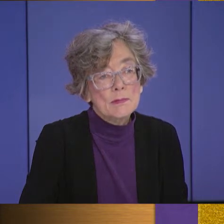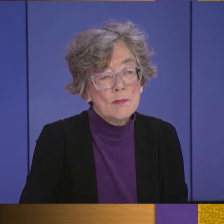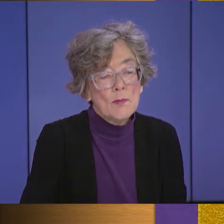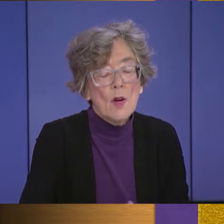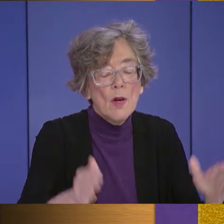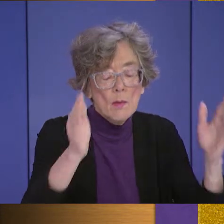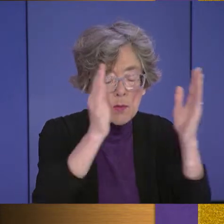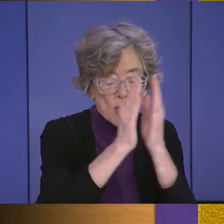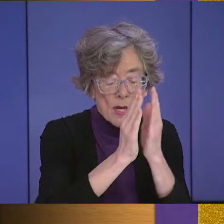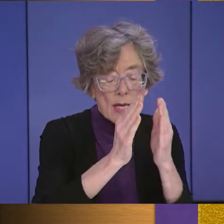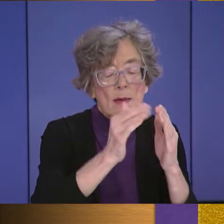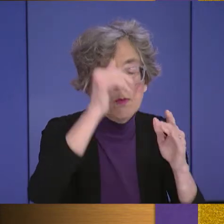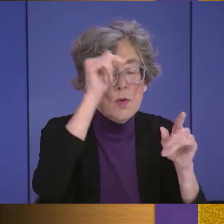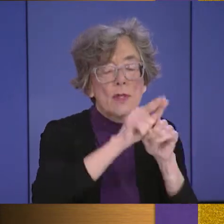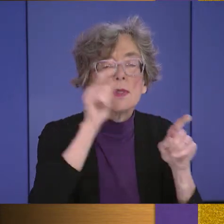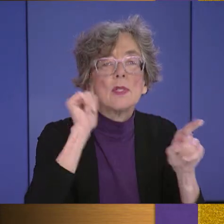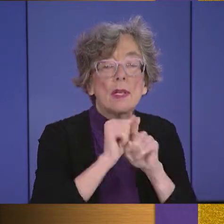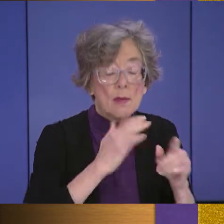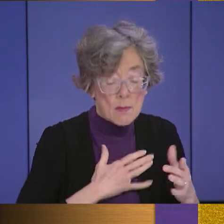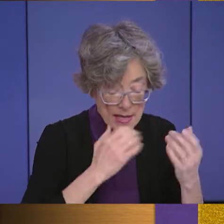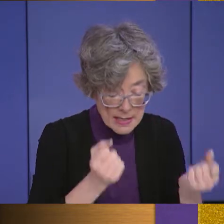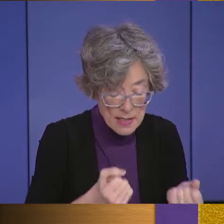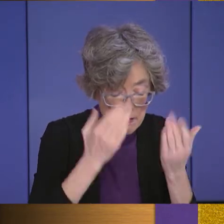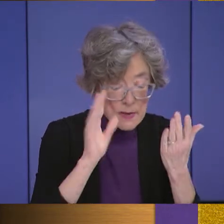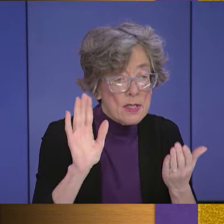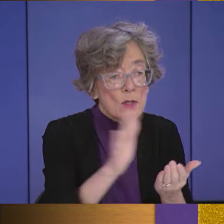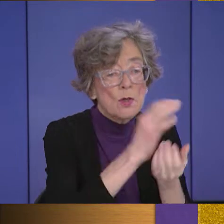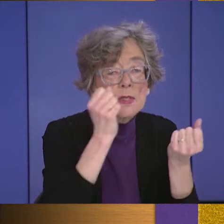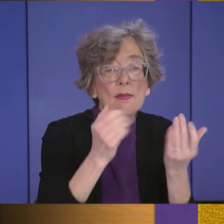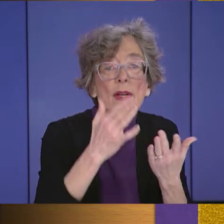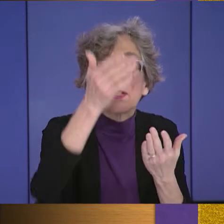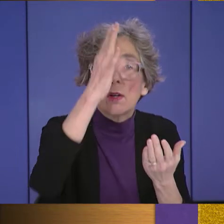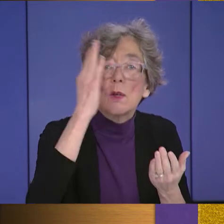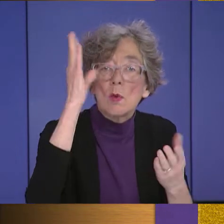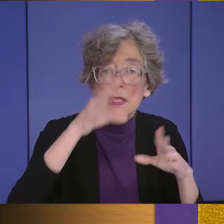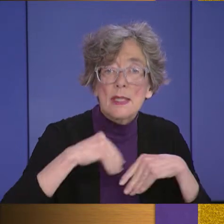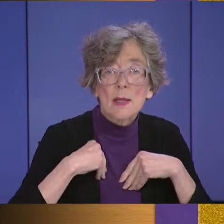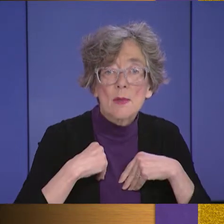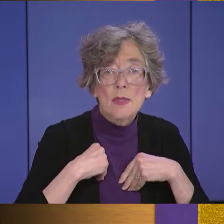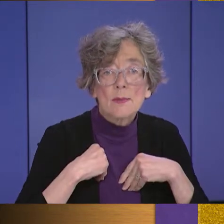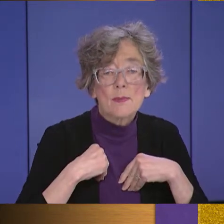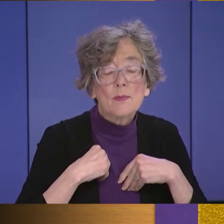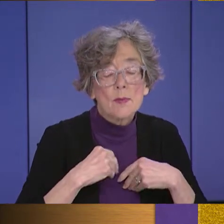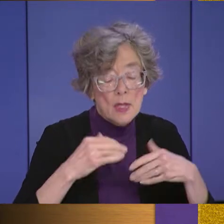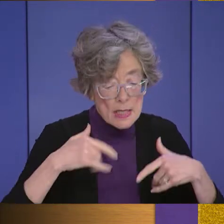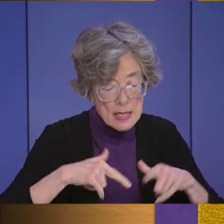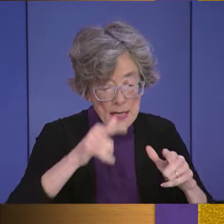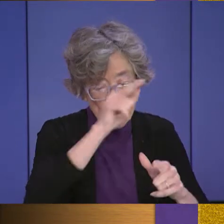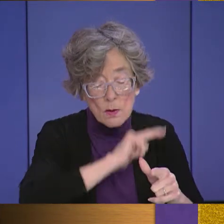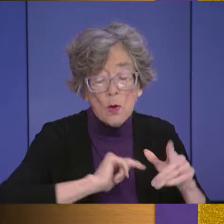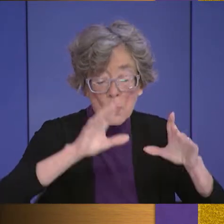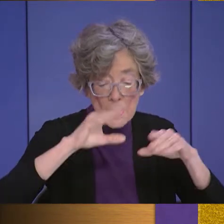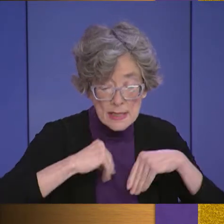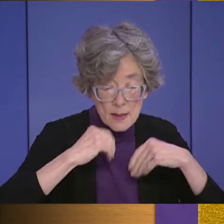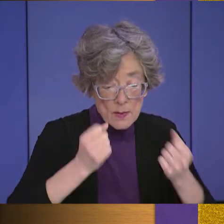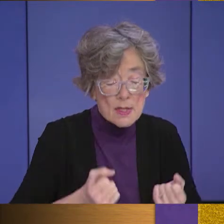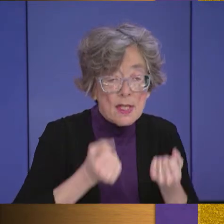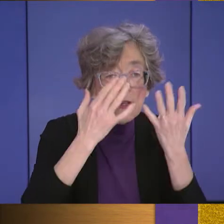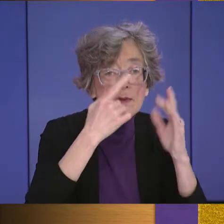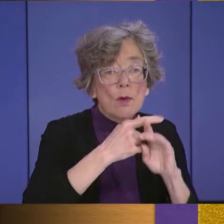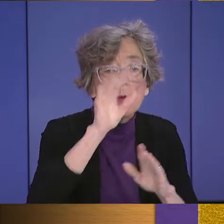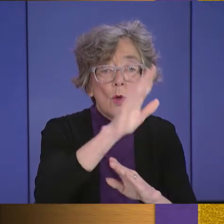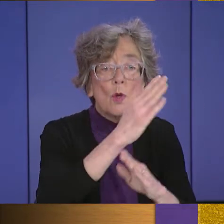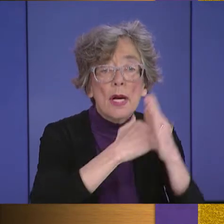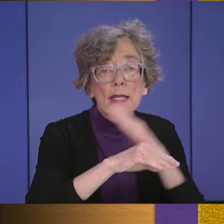Pray, brethren, that my sacrifice and yours may be acceptable to God, the Almighty Father. May the Lord accept the sacrifice at your